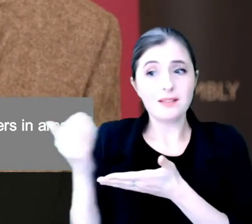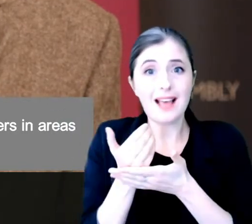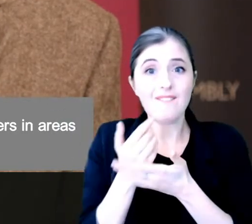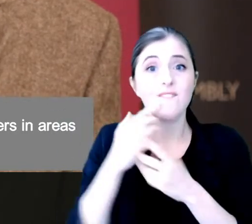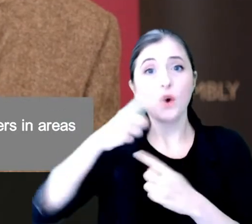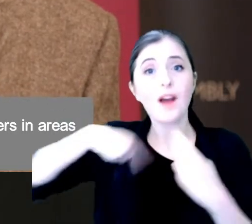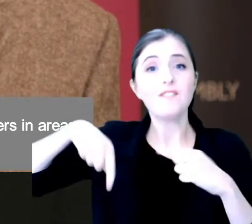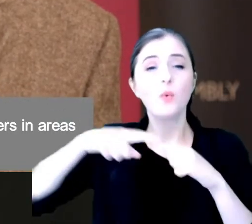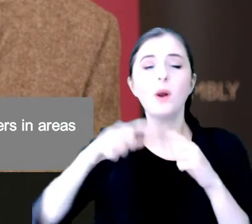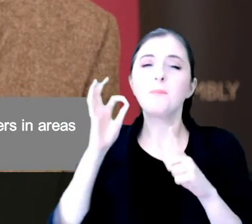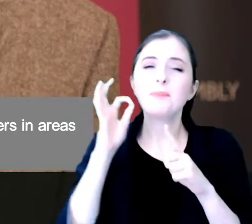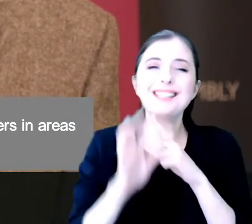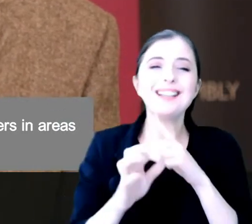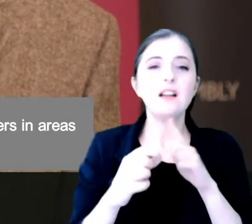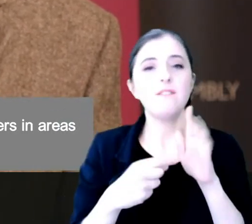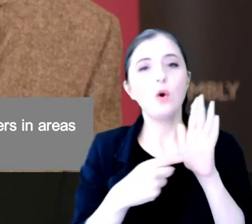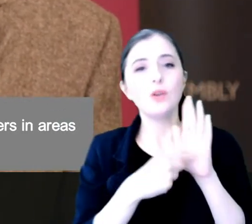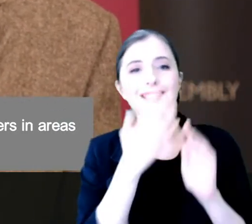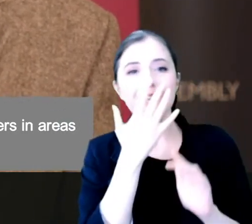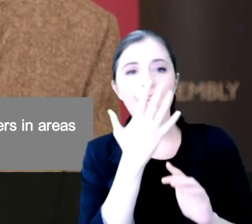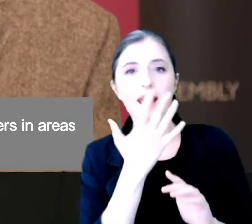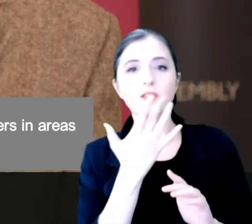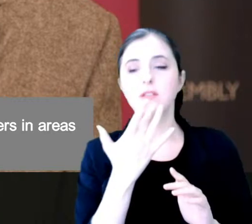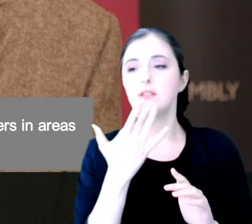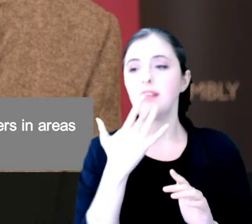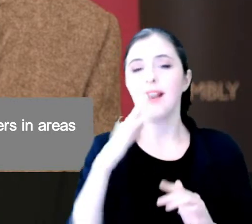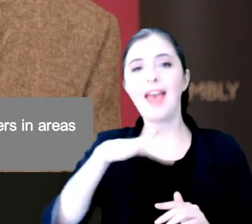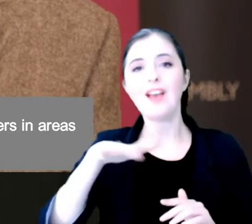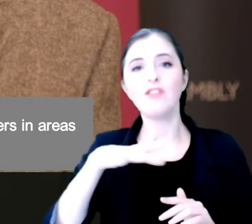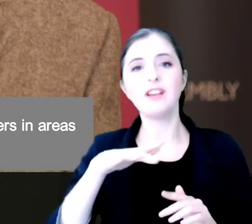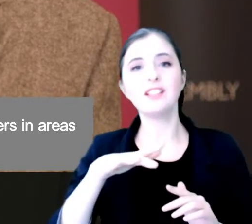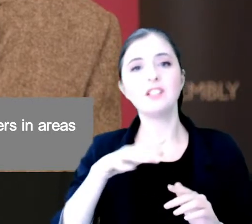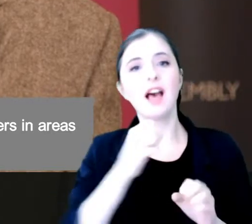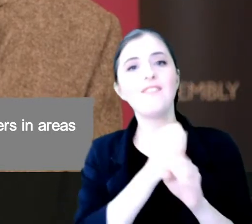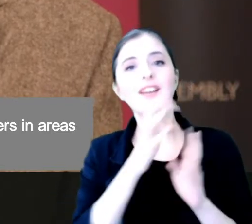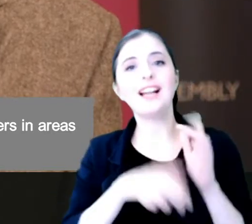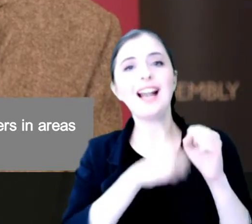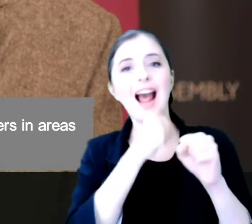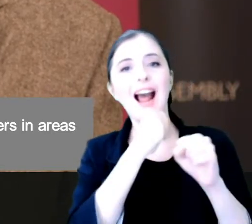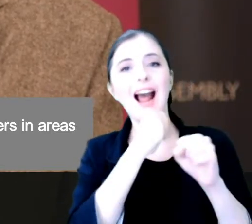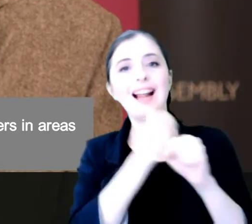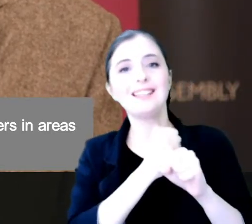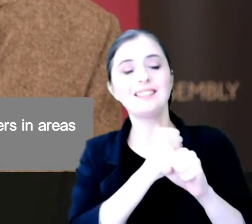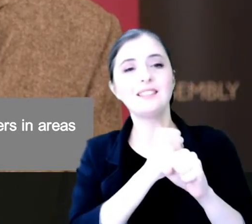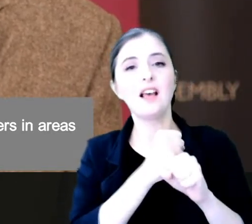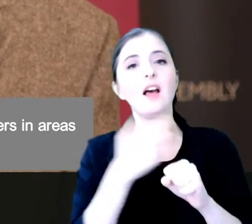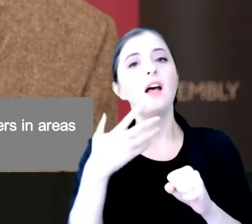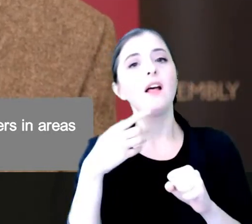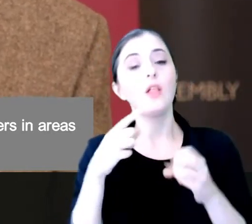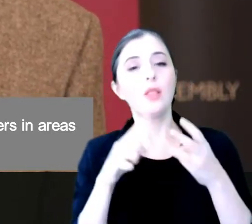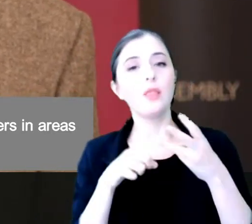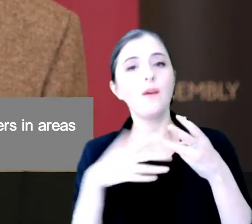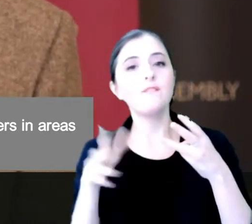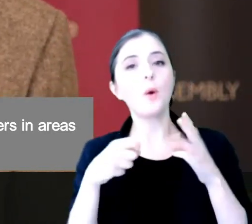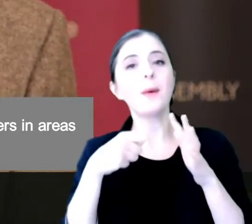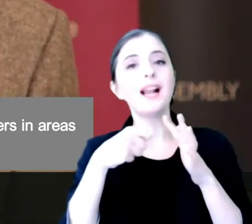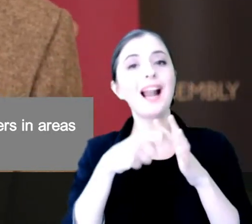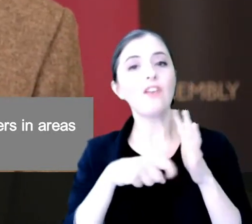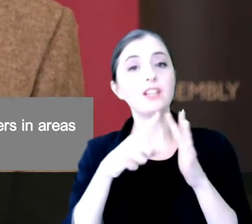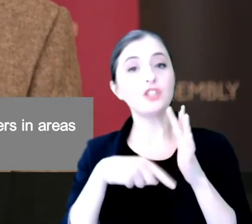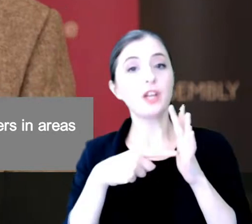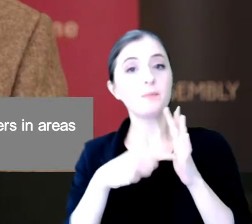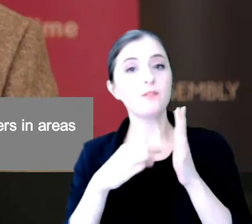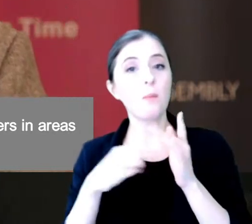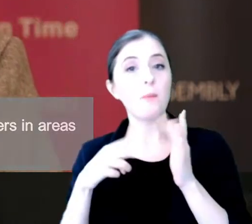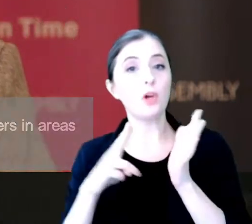in areas ruled by gangs? And this question is from Karen James from Merton. Mr. Mayor, three